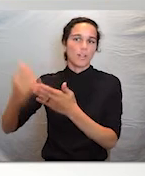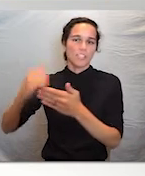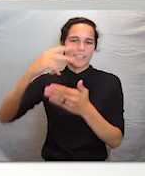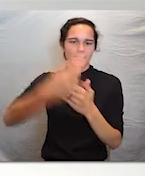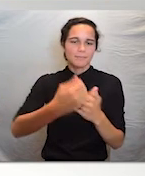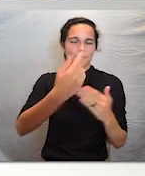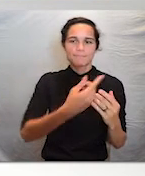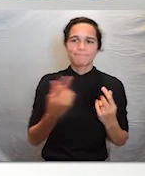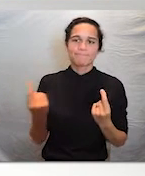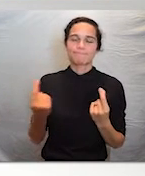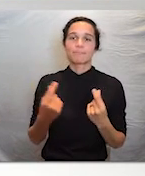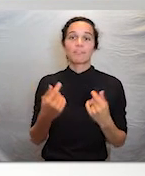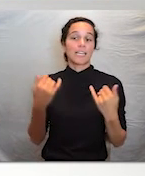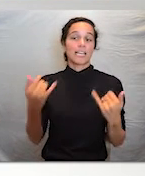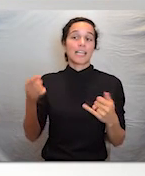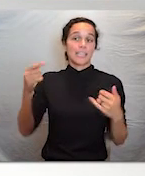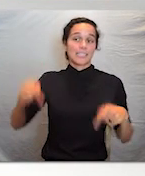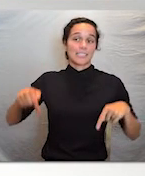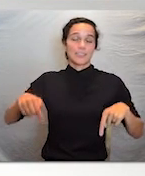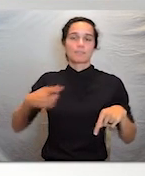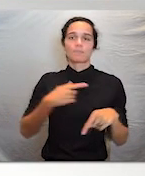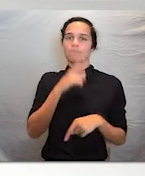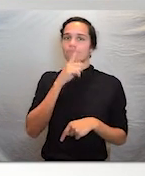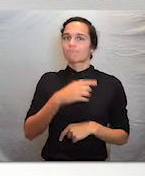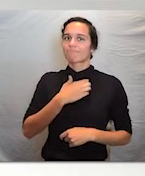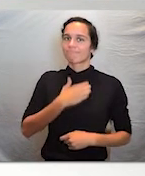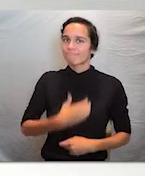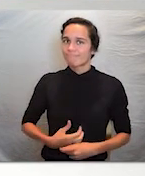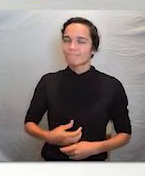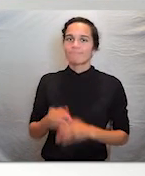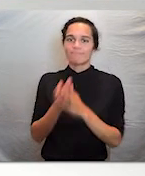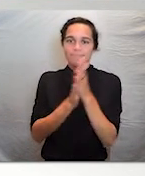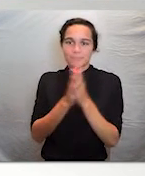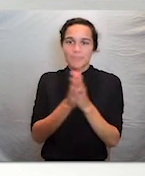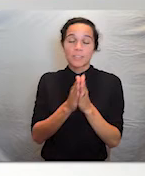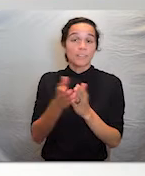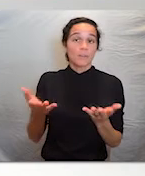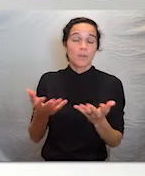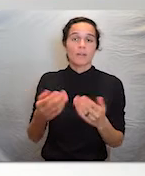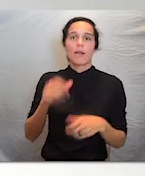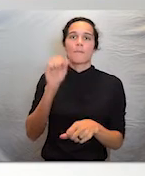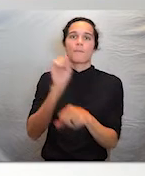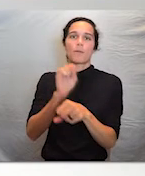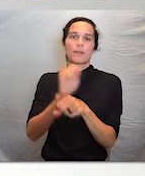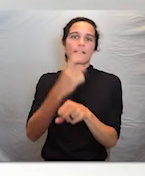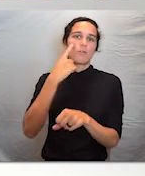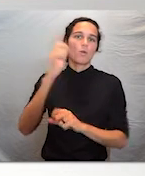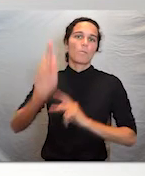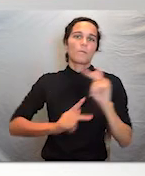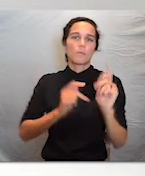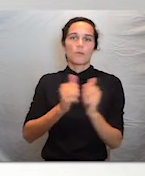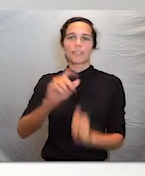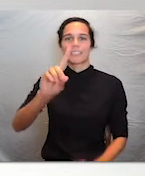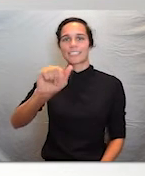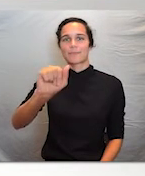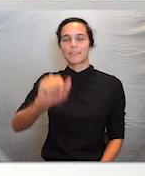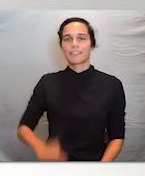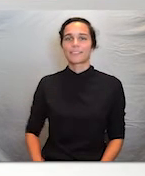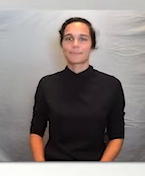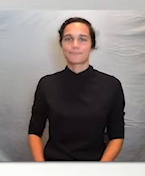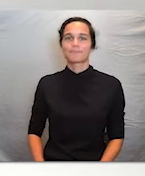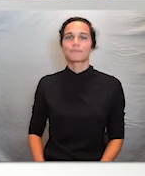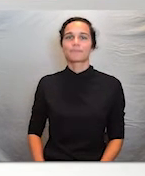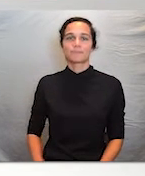very passionate about, which is employment for people with disabilities, especially for the